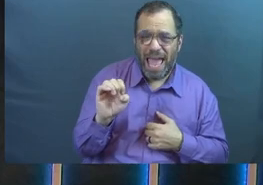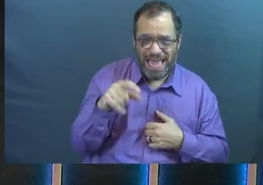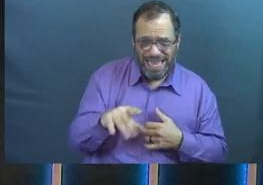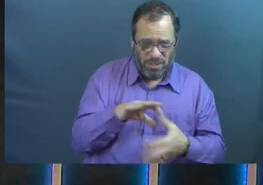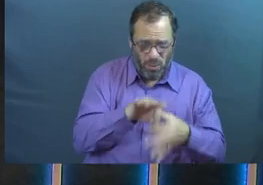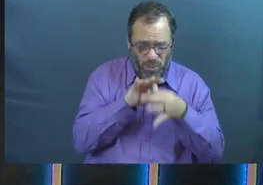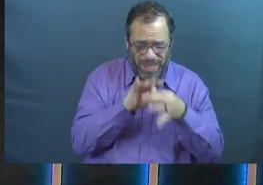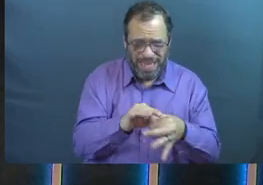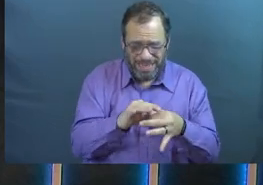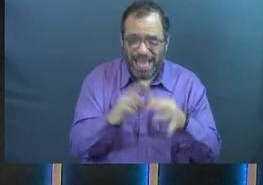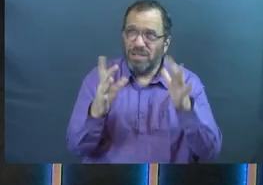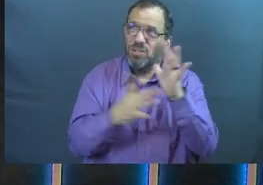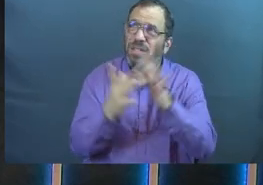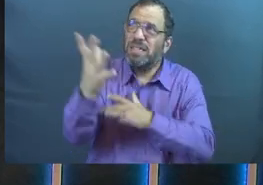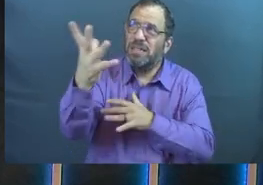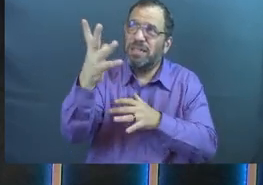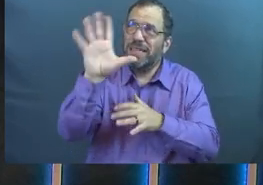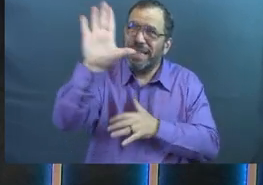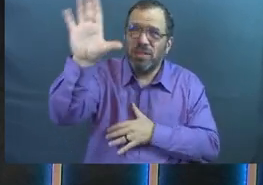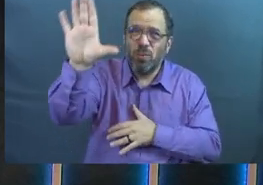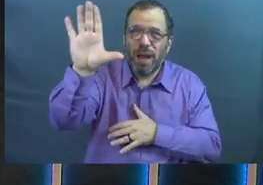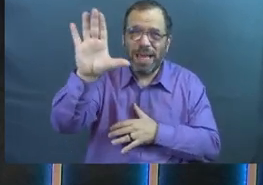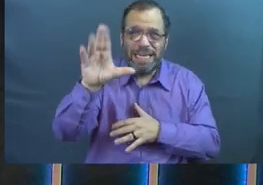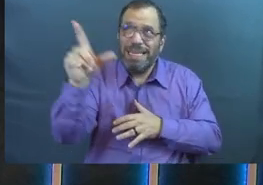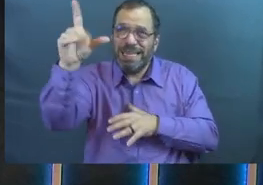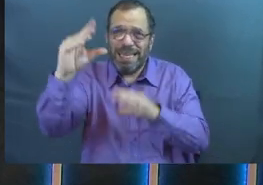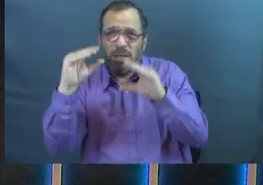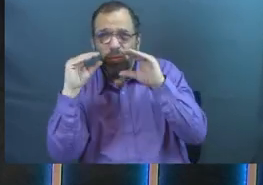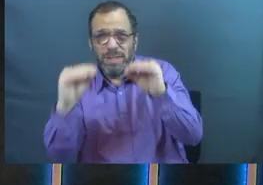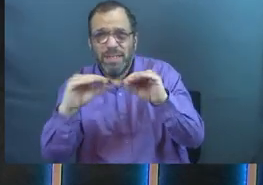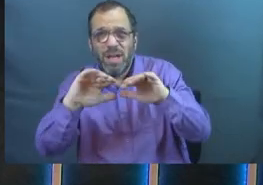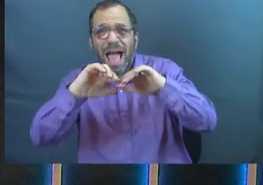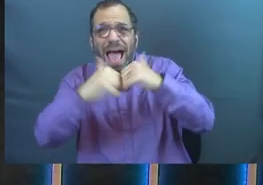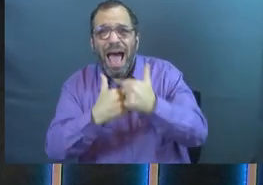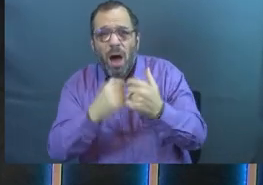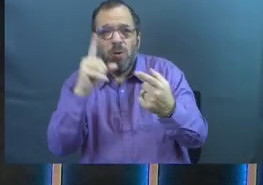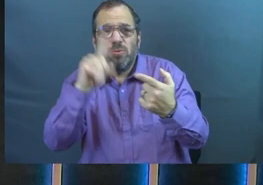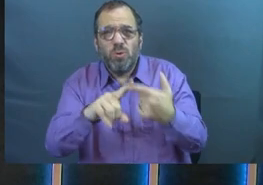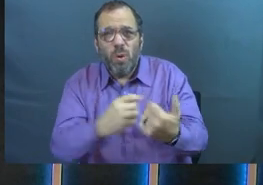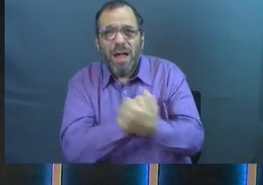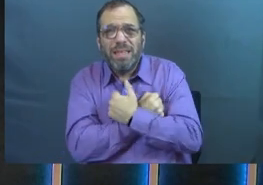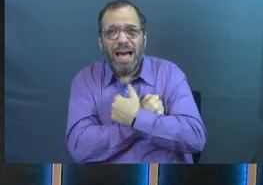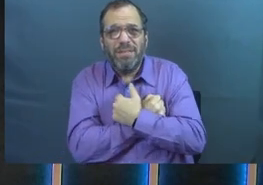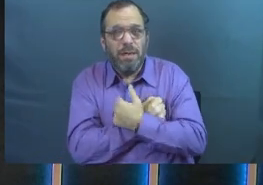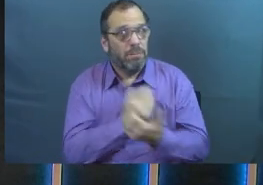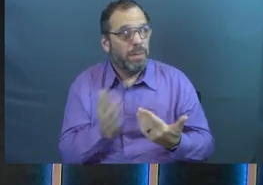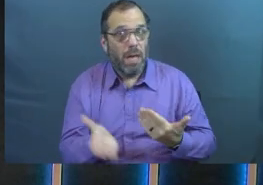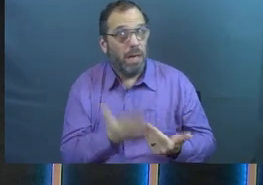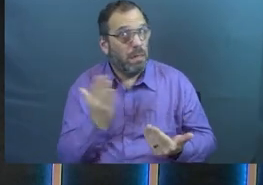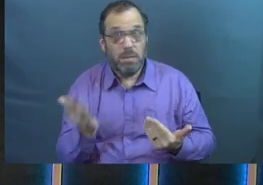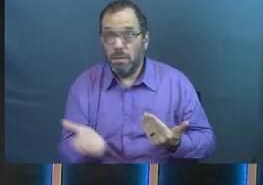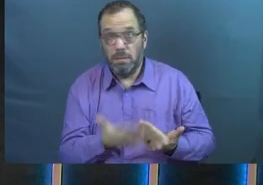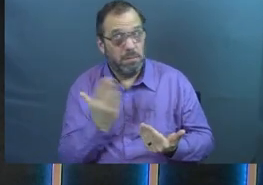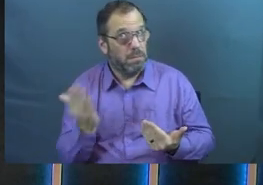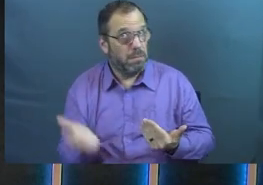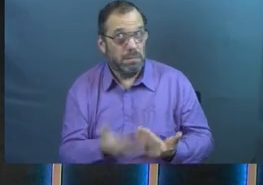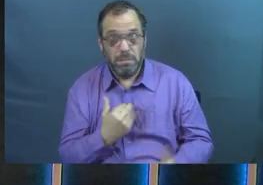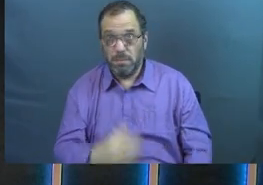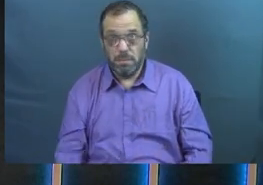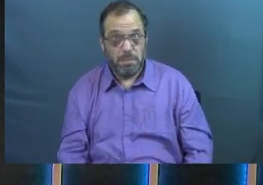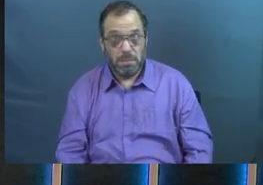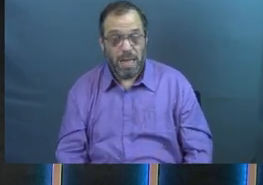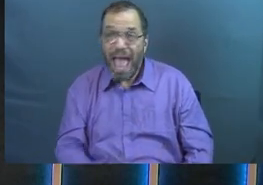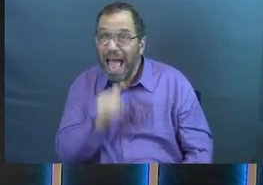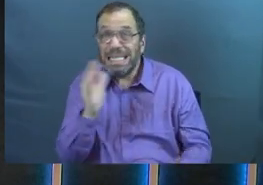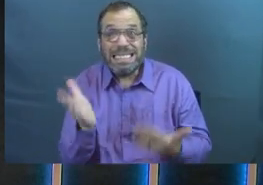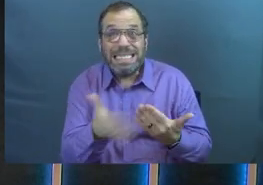this relationship in Jesus's way, he's going to teach you how to love. But it's not going to be an easy process. And because it's